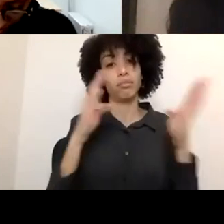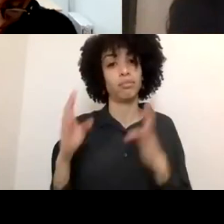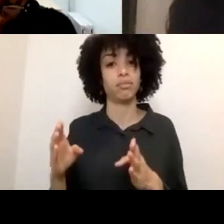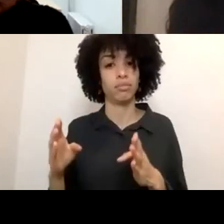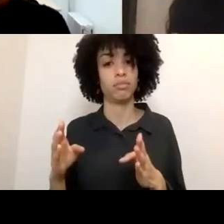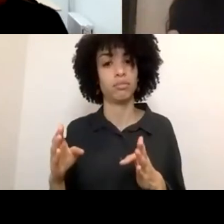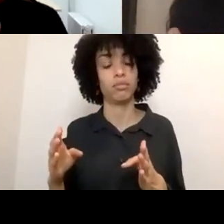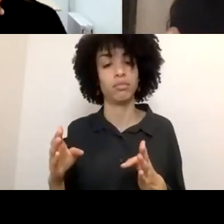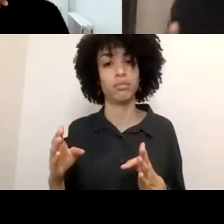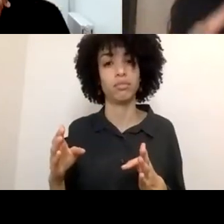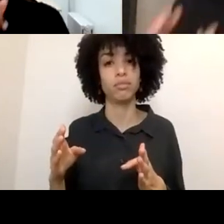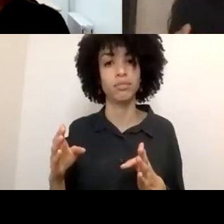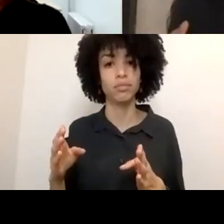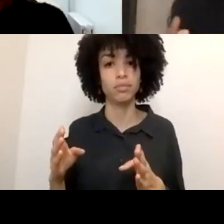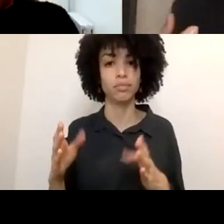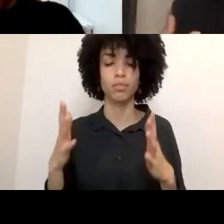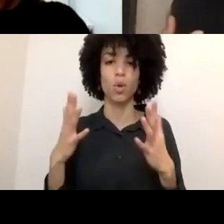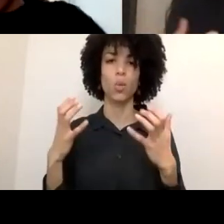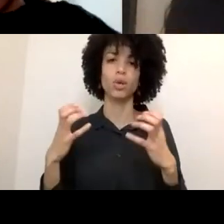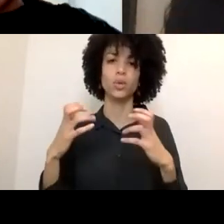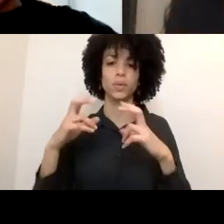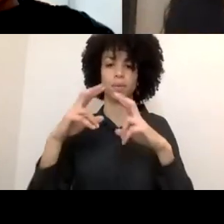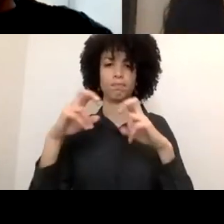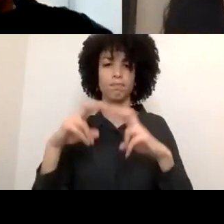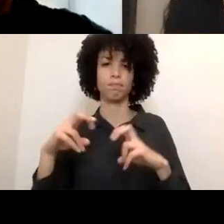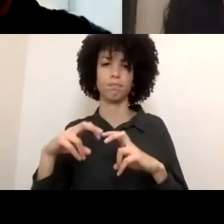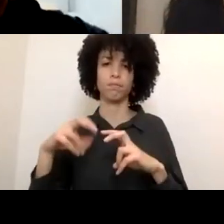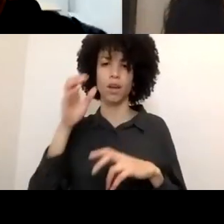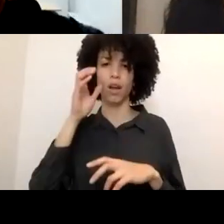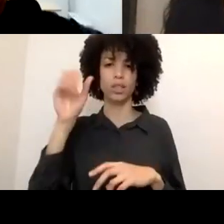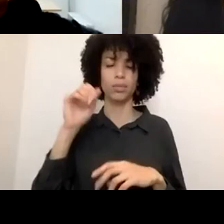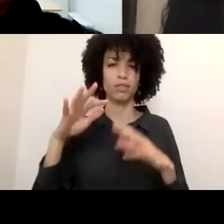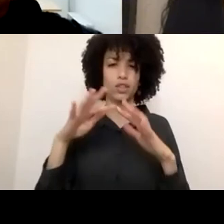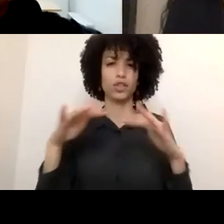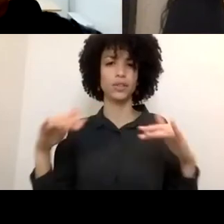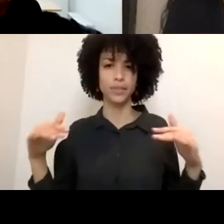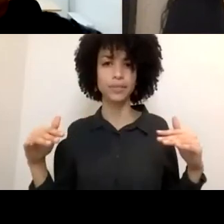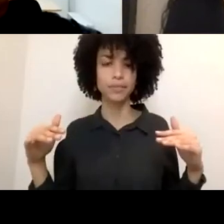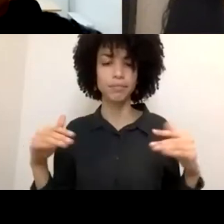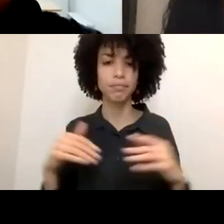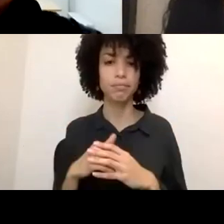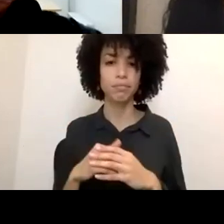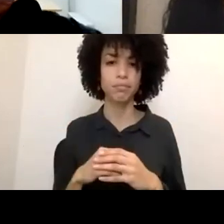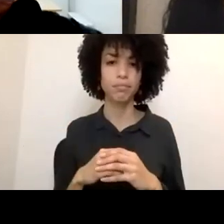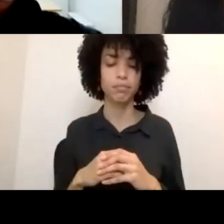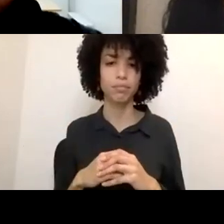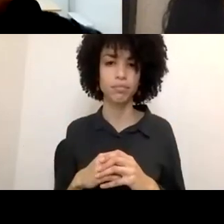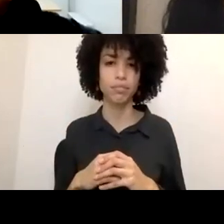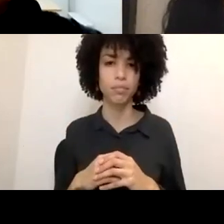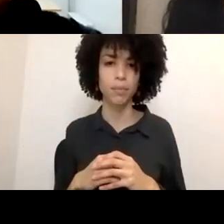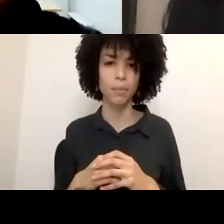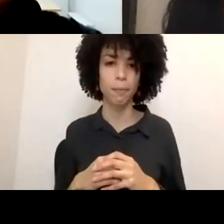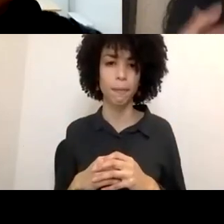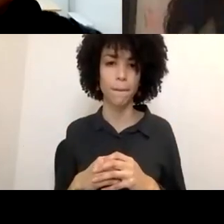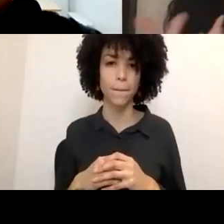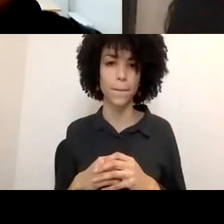examining this question of diversity as a framework for having these conversations, right? And the reason for that is